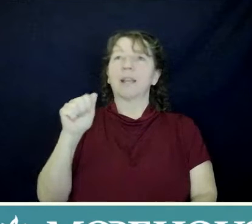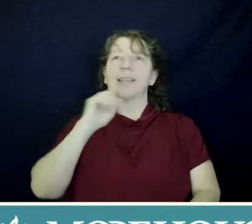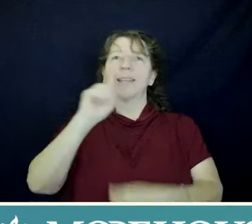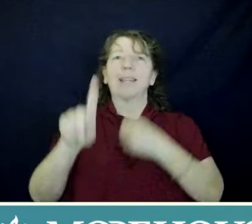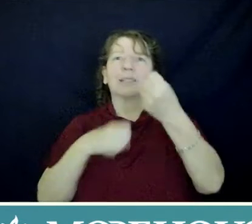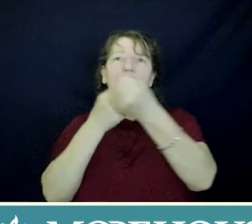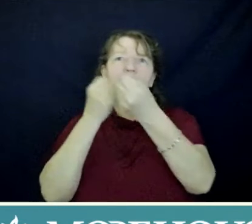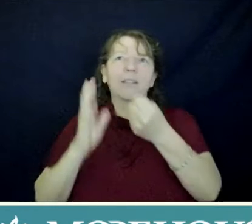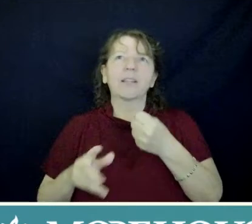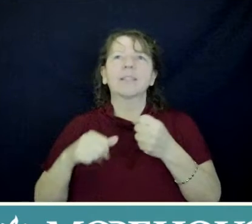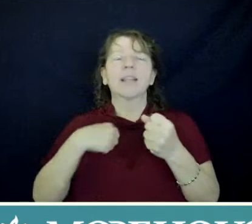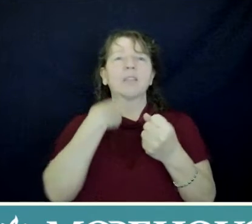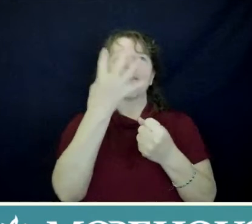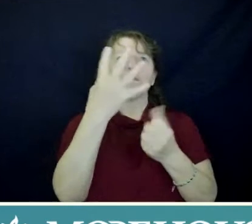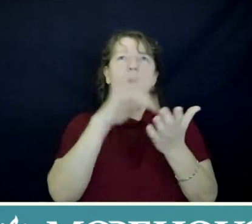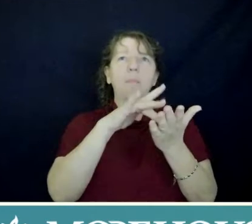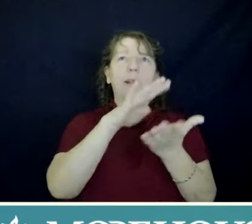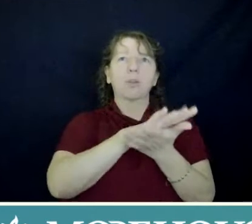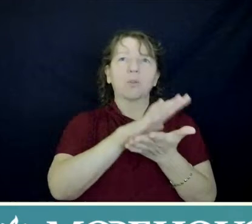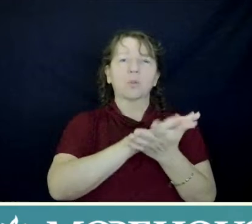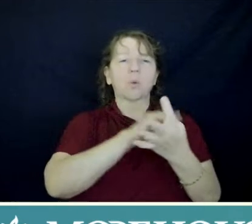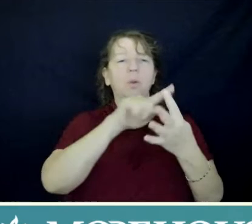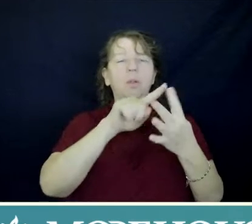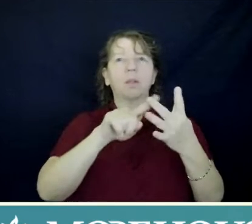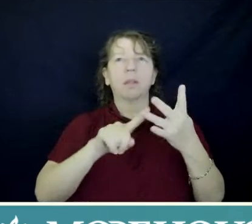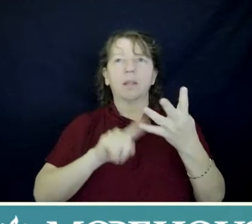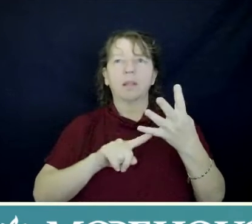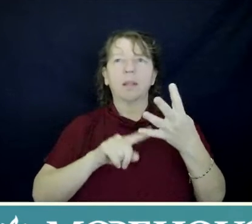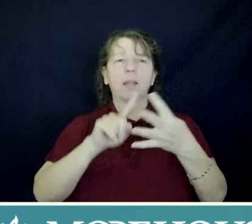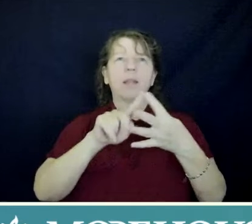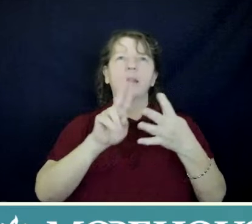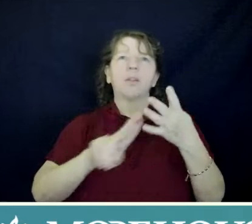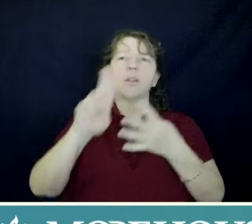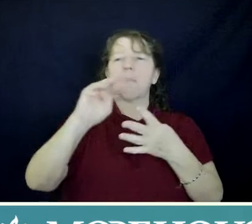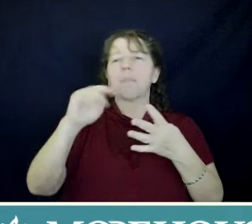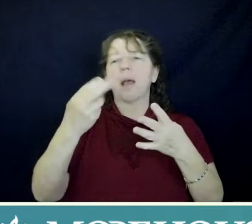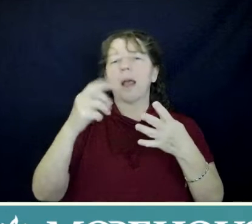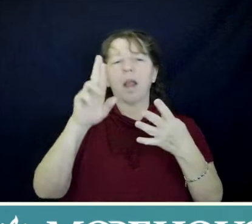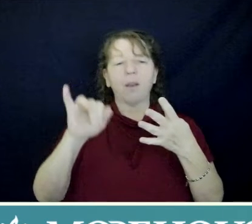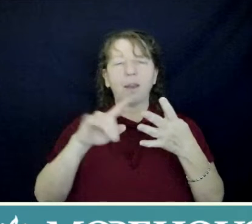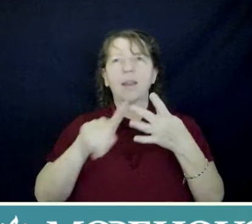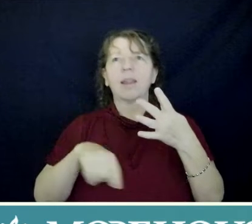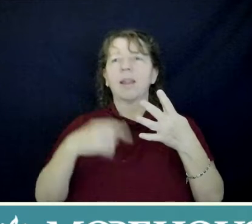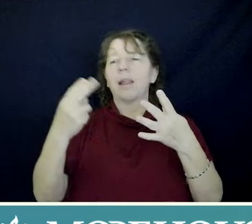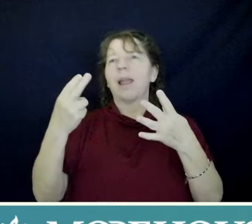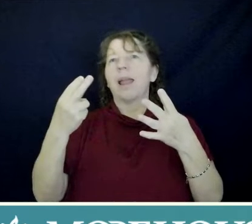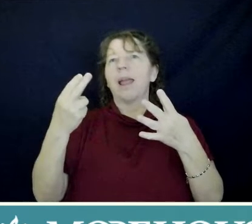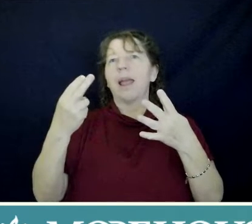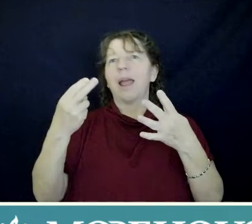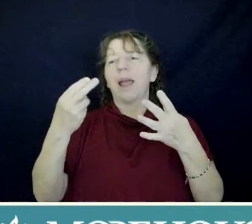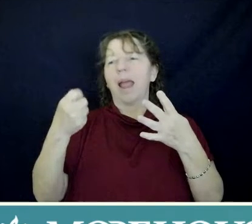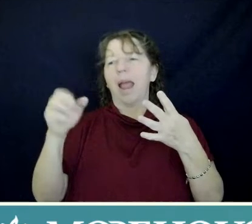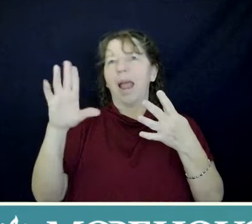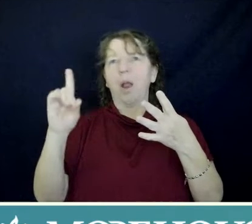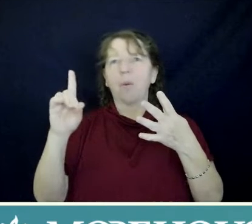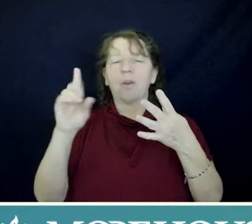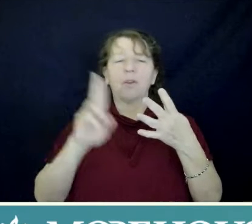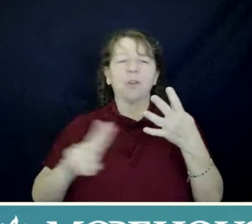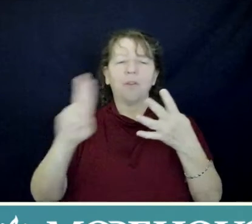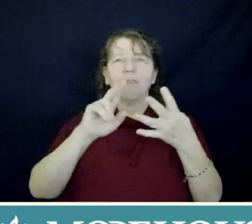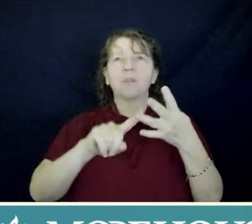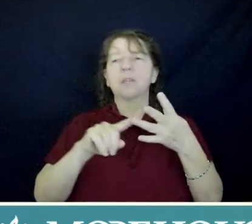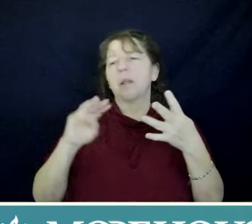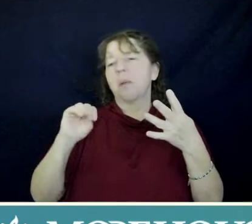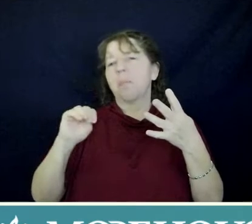medical schools, namely Charles Drew University, Meharry, Howard University, and Morehouse.